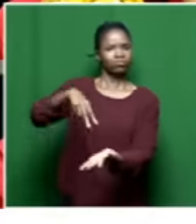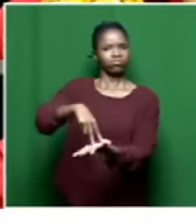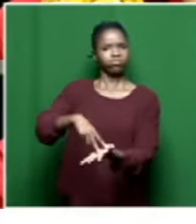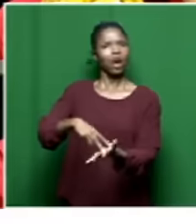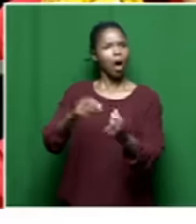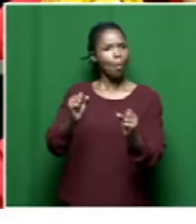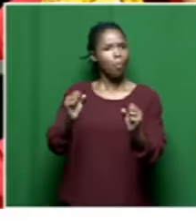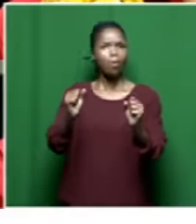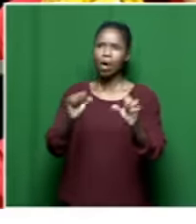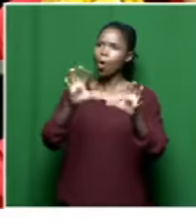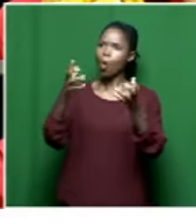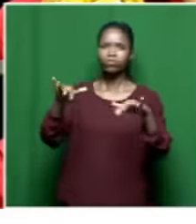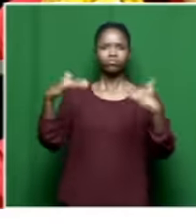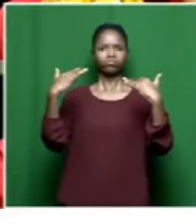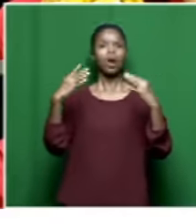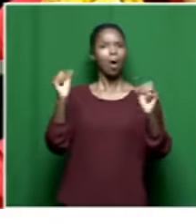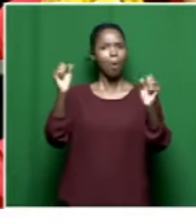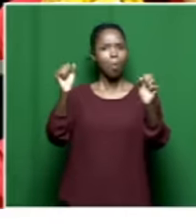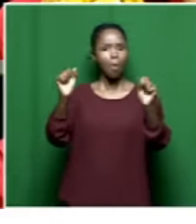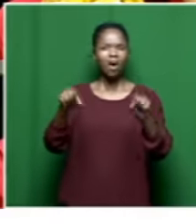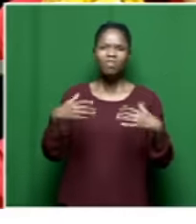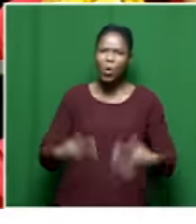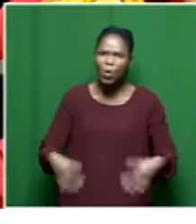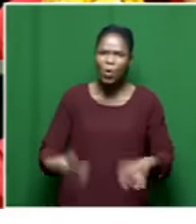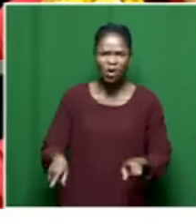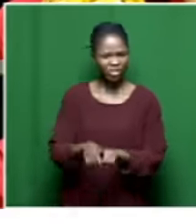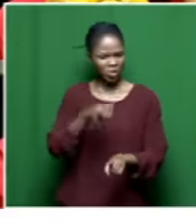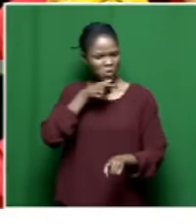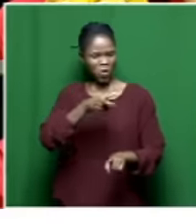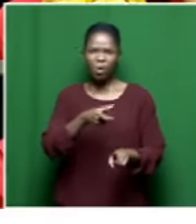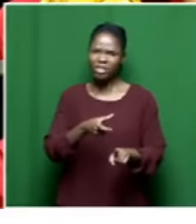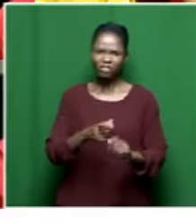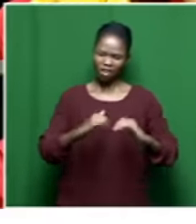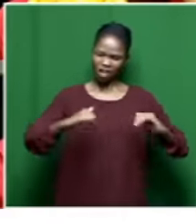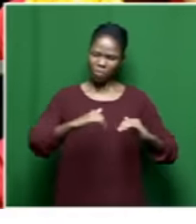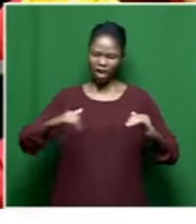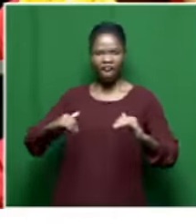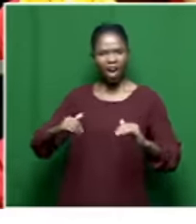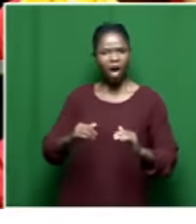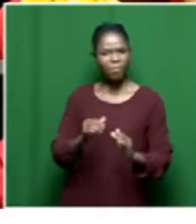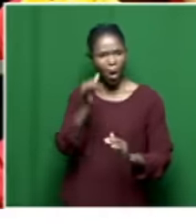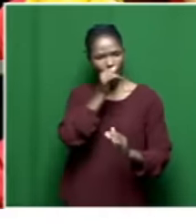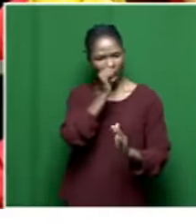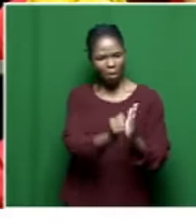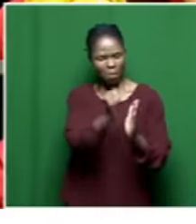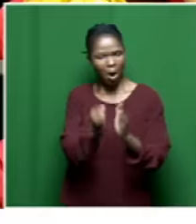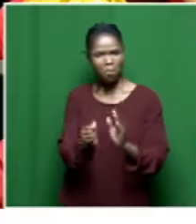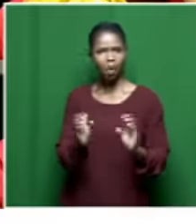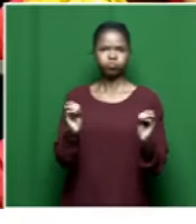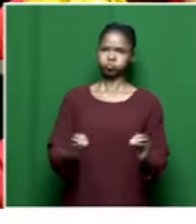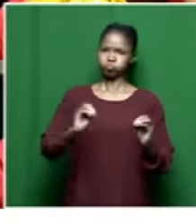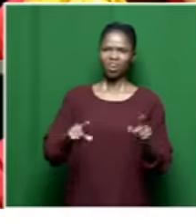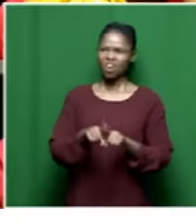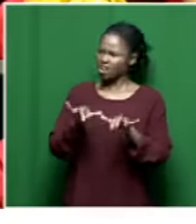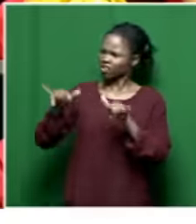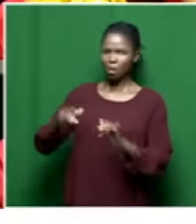in front of the whole world and says apartheid was not a crime against humanity. You must be ashamed you are sitting here clapping